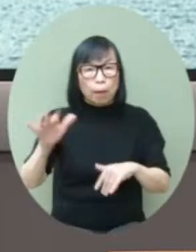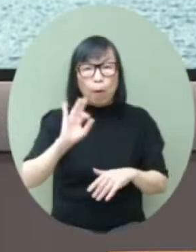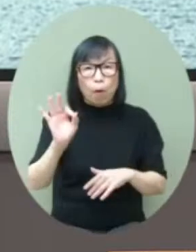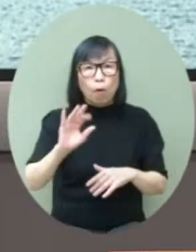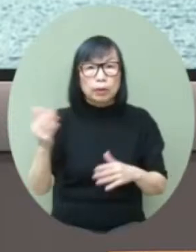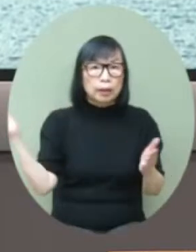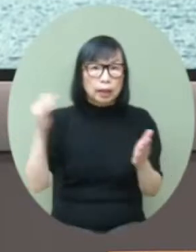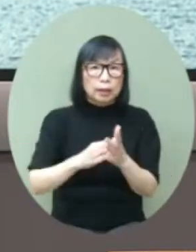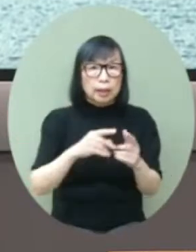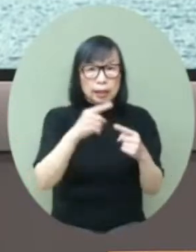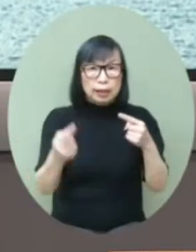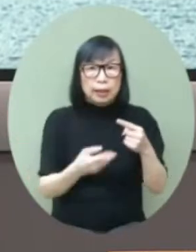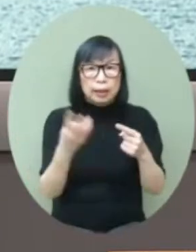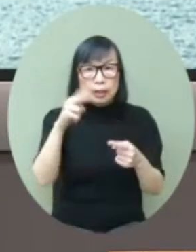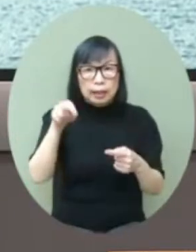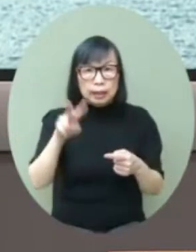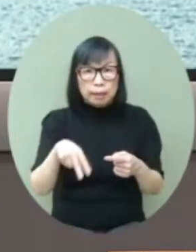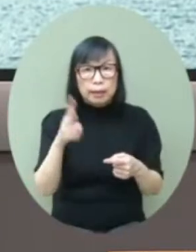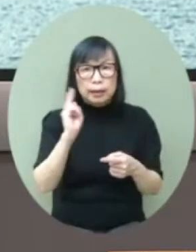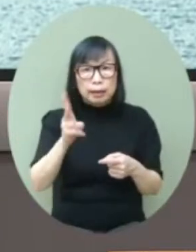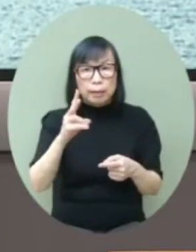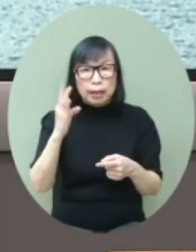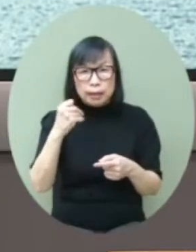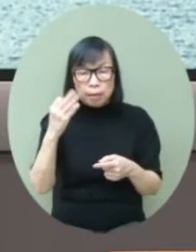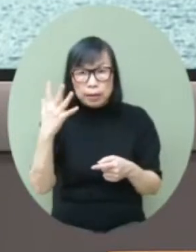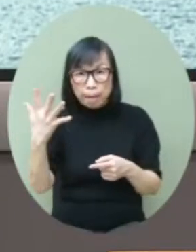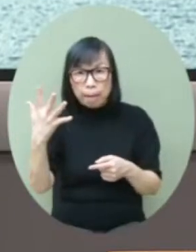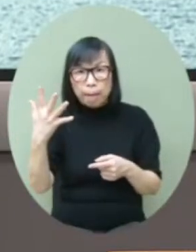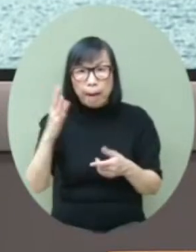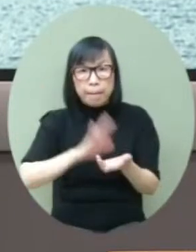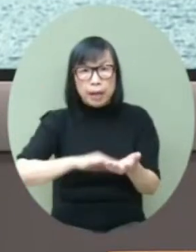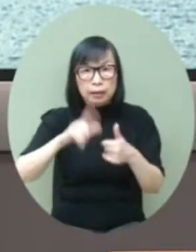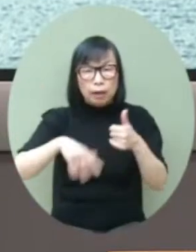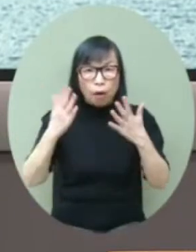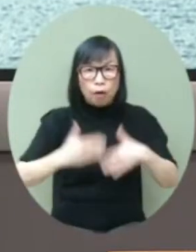of patients discharged. There were